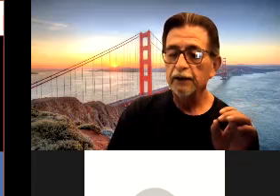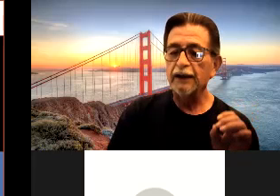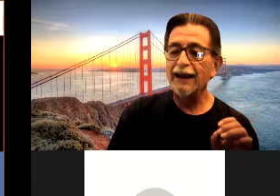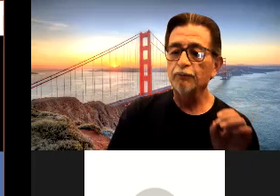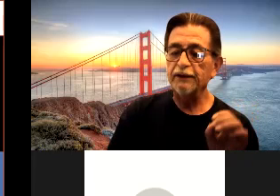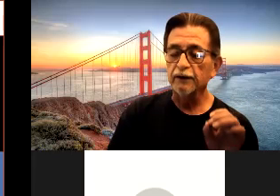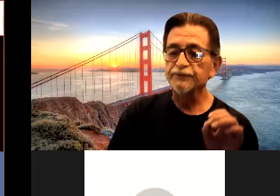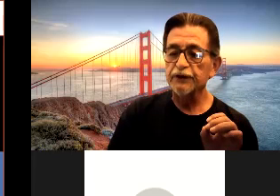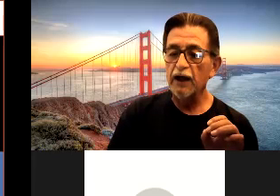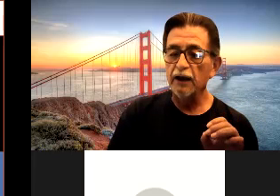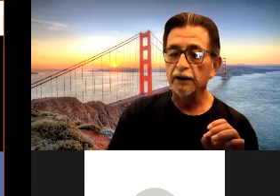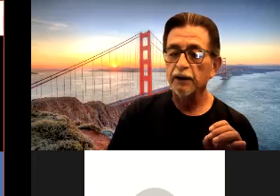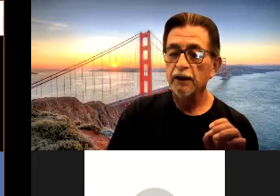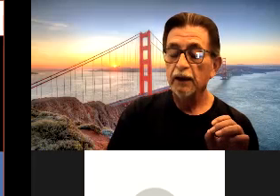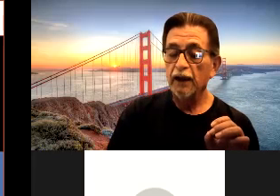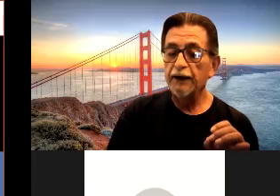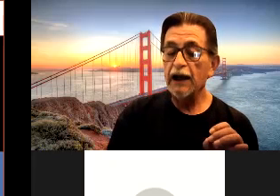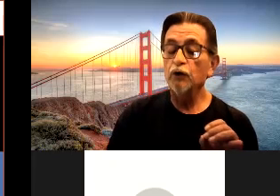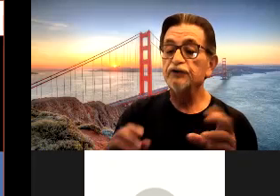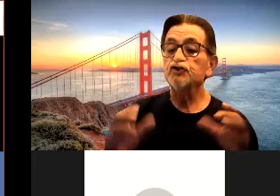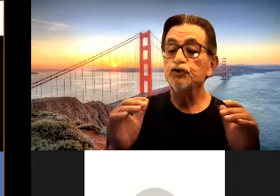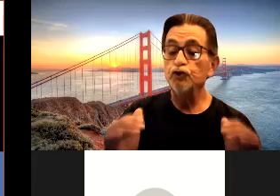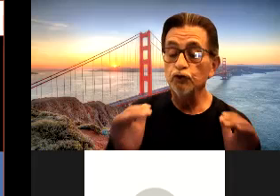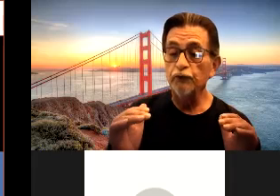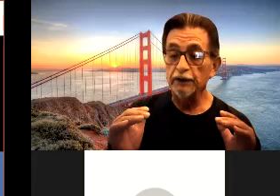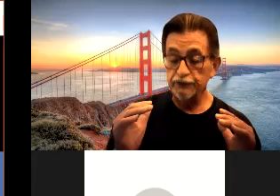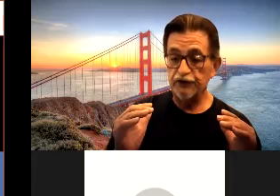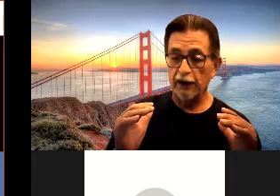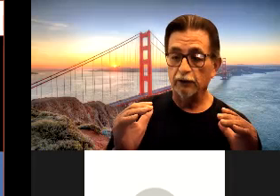3s1, it now becomes an ion. And now its